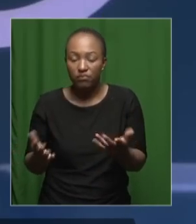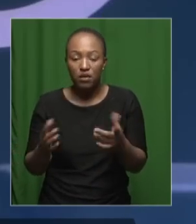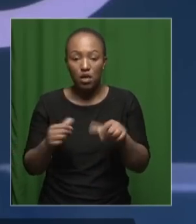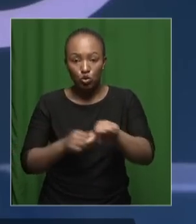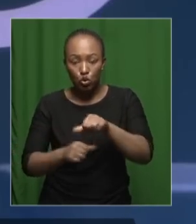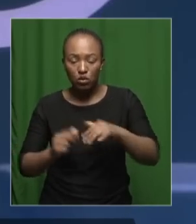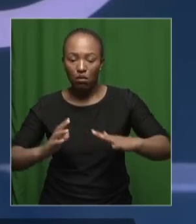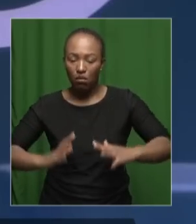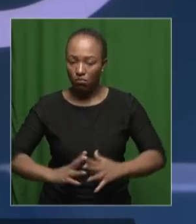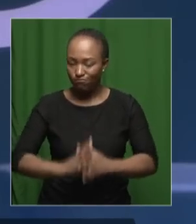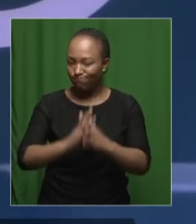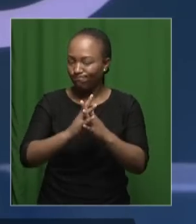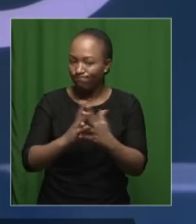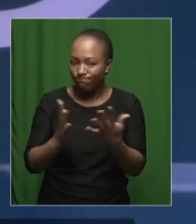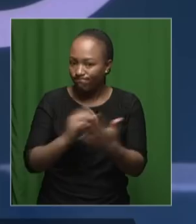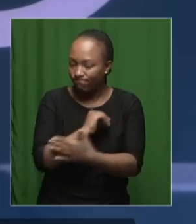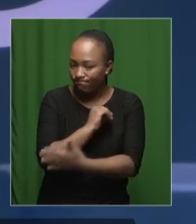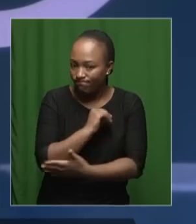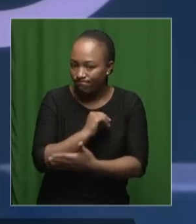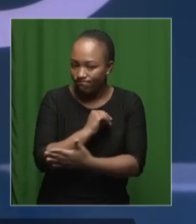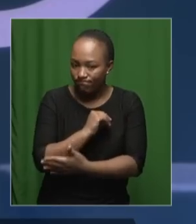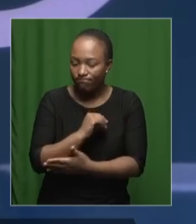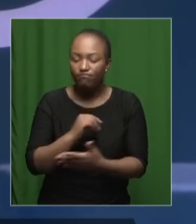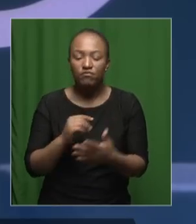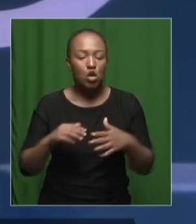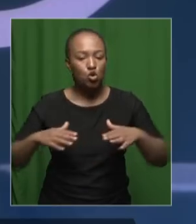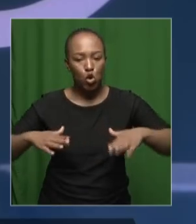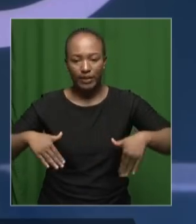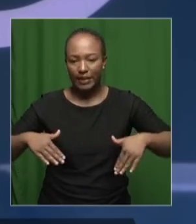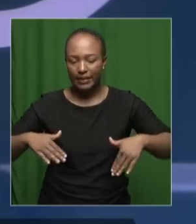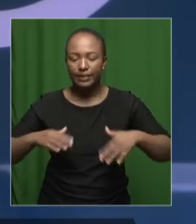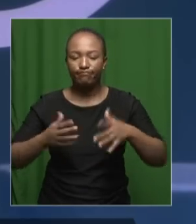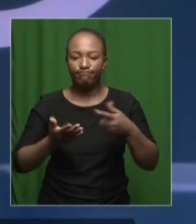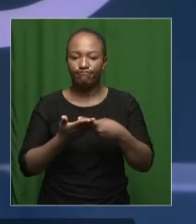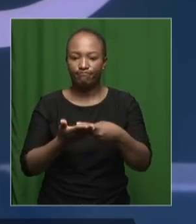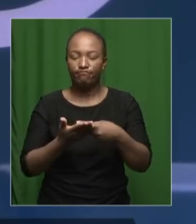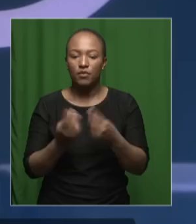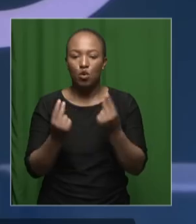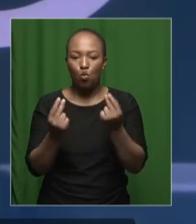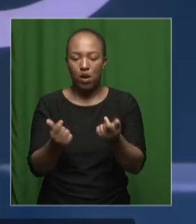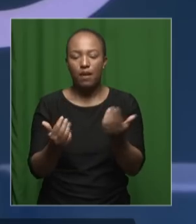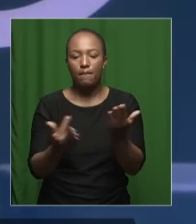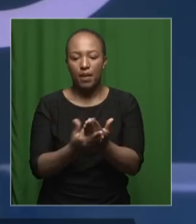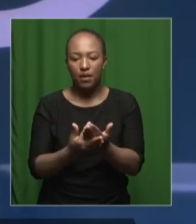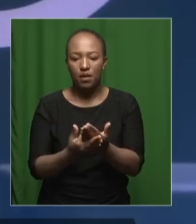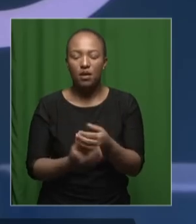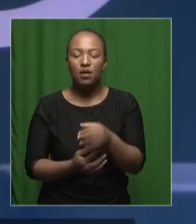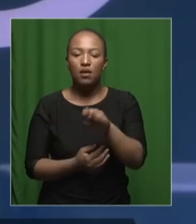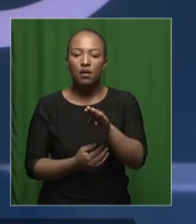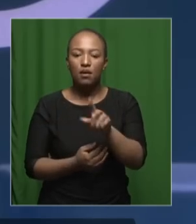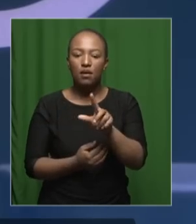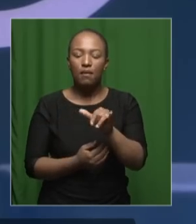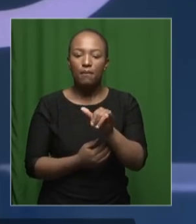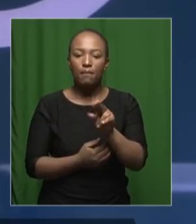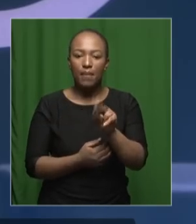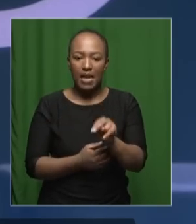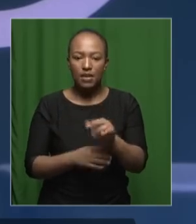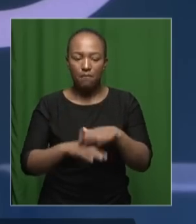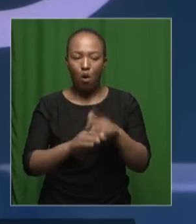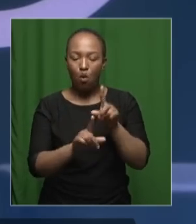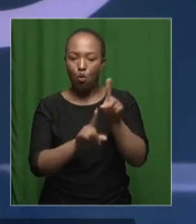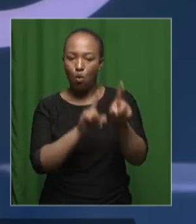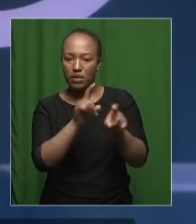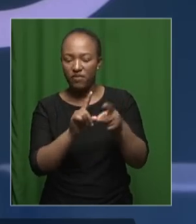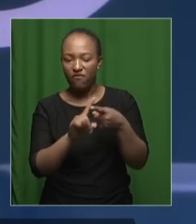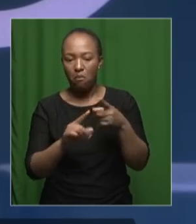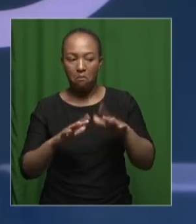and everything else in this country? We haven't touched on that as yet, but let's take a quick break and then Blaine will come back and give us more questions